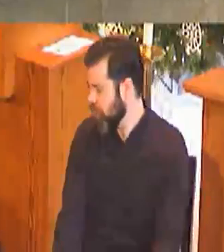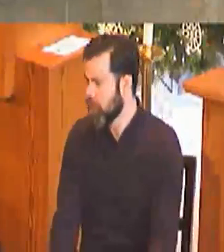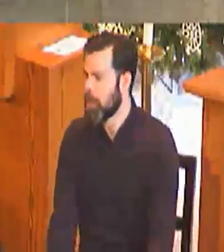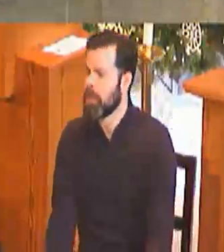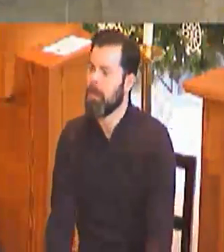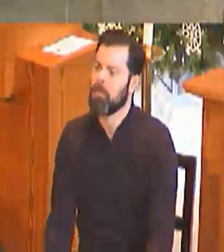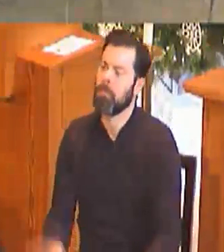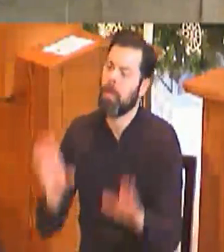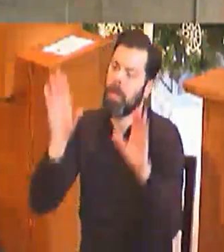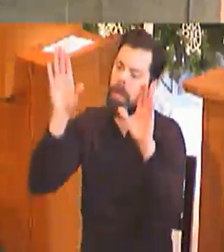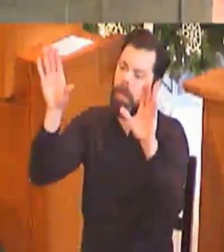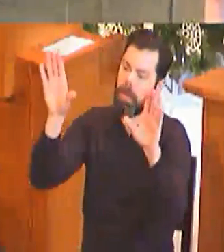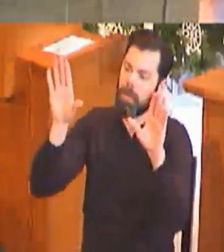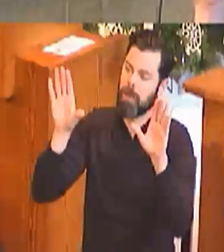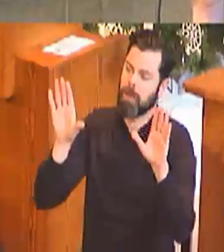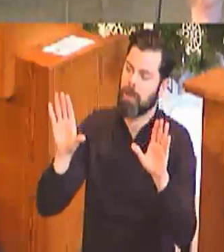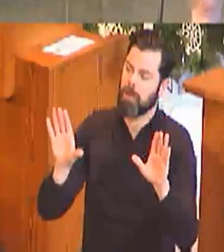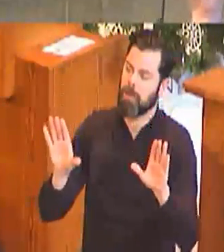things.